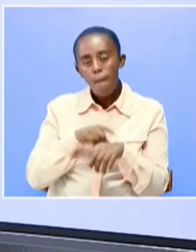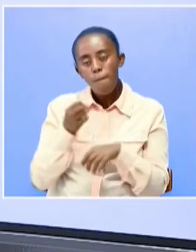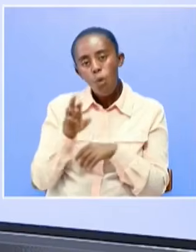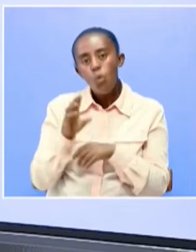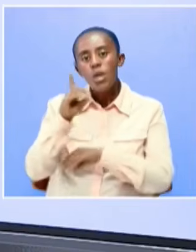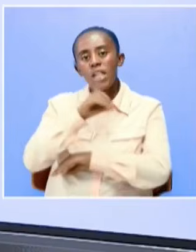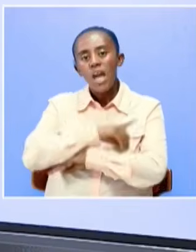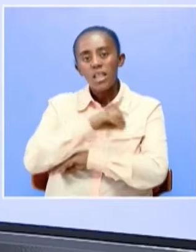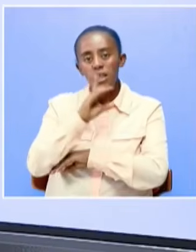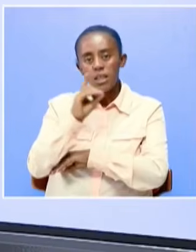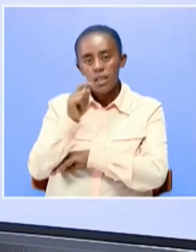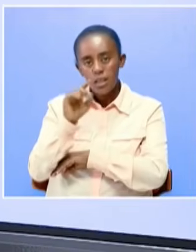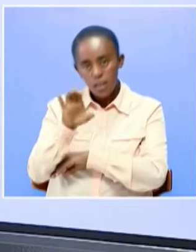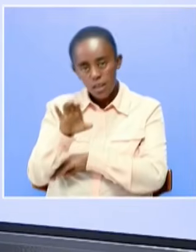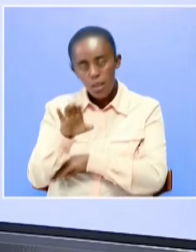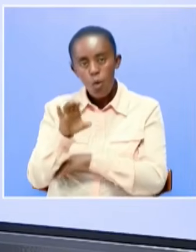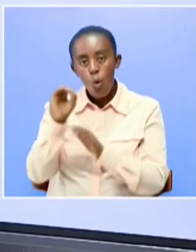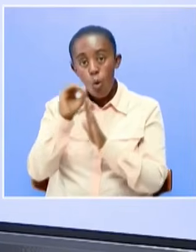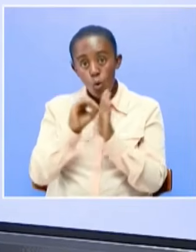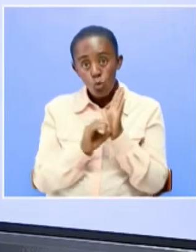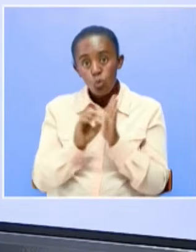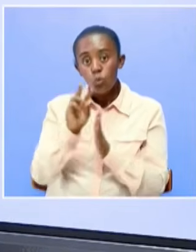date? October 20,